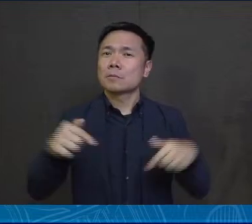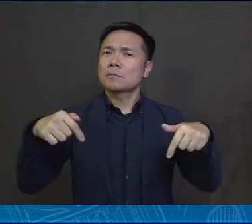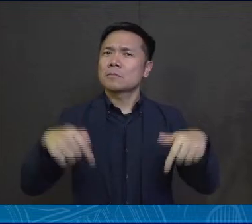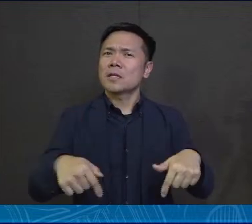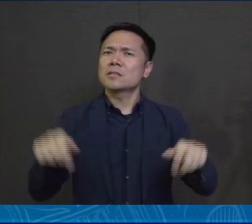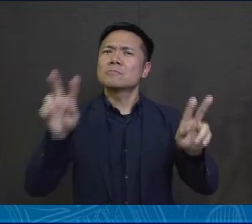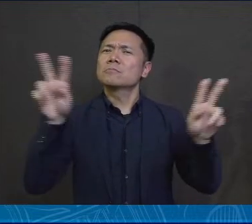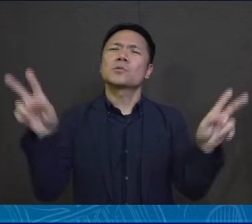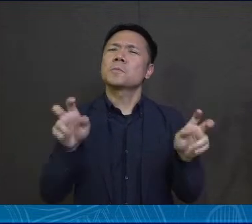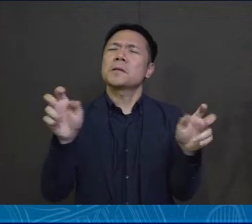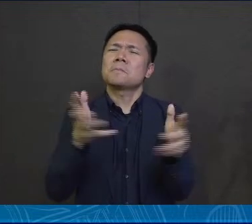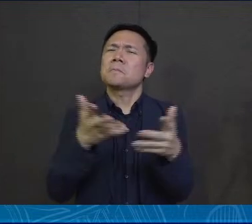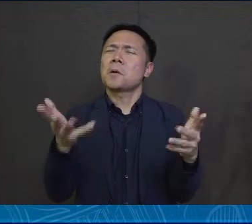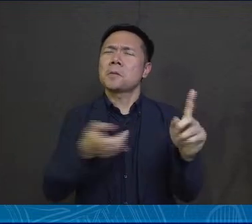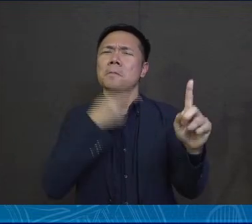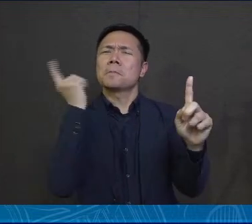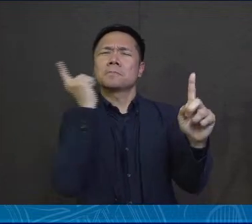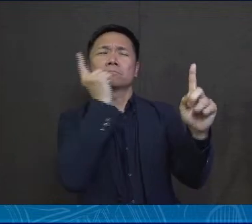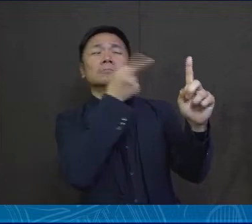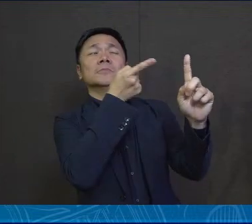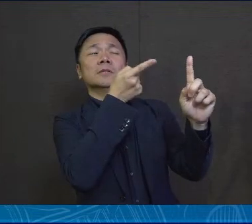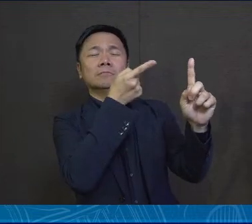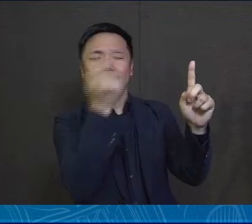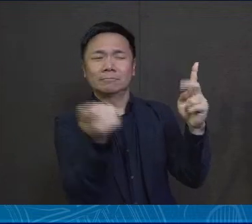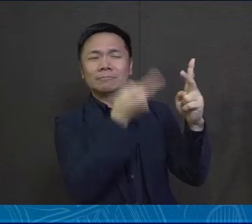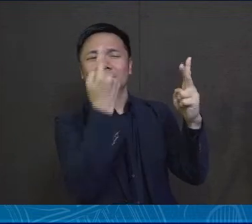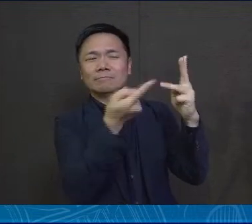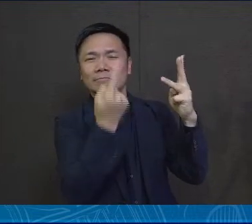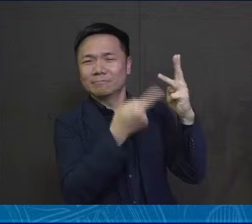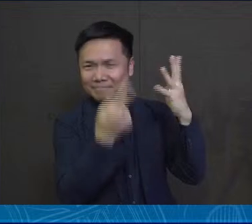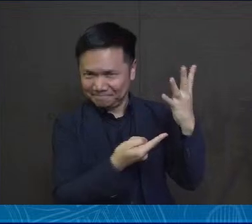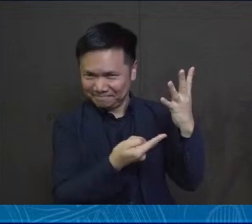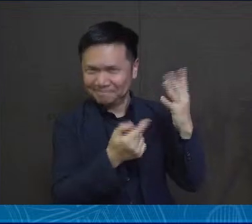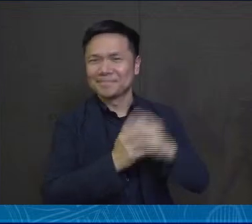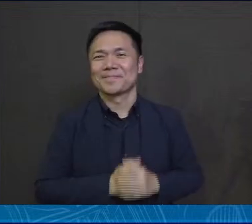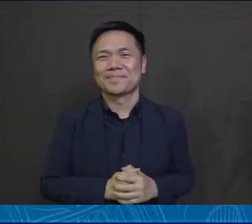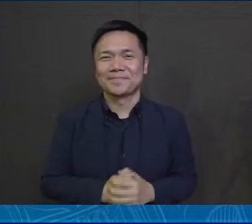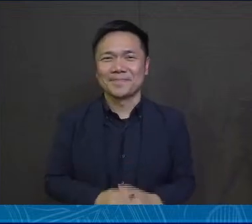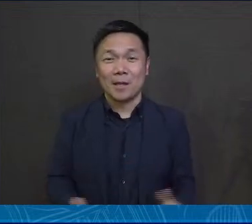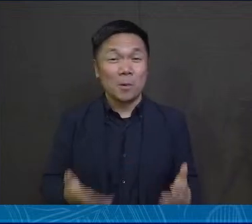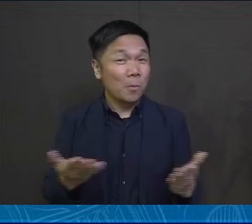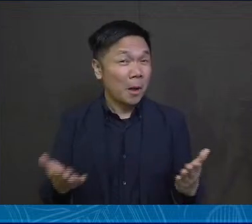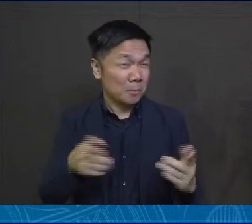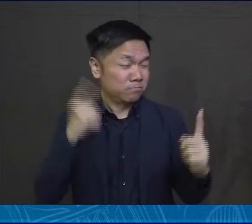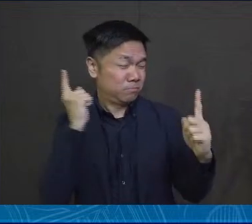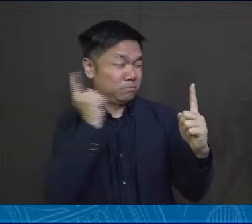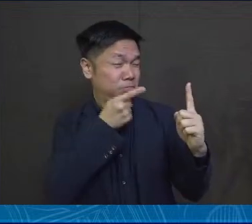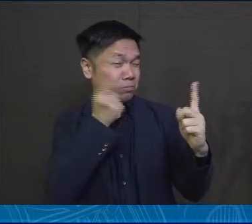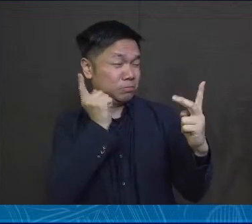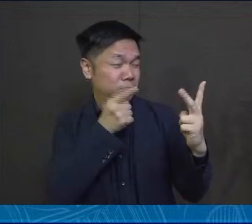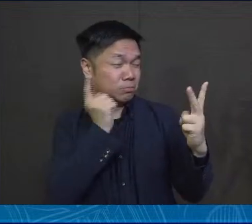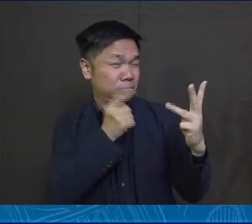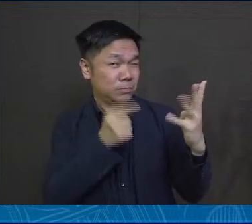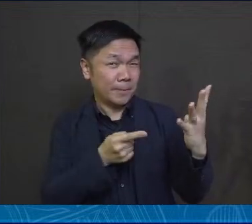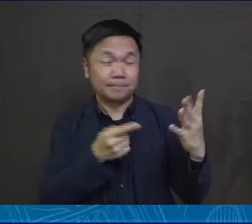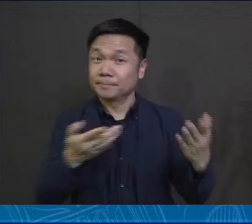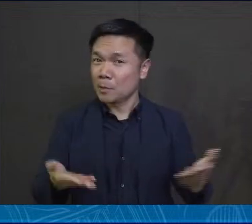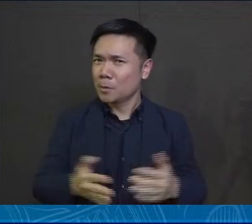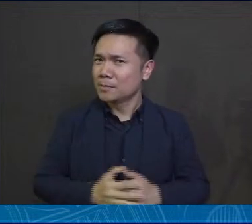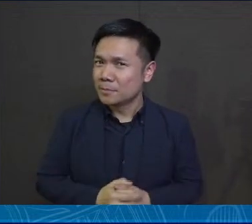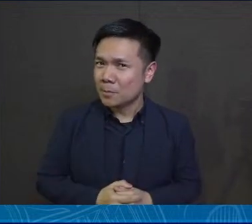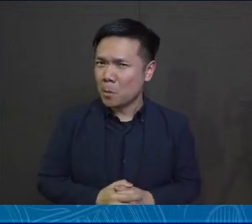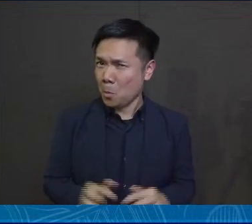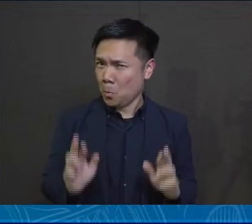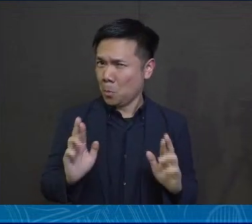of the session this evening. And the key goal and the outcome that we're expecting is that